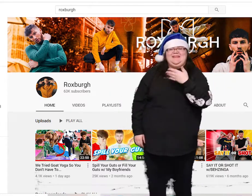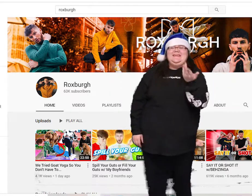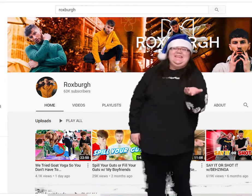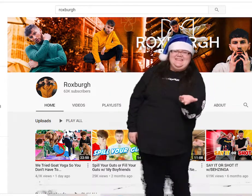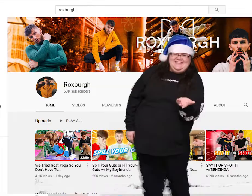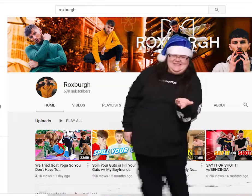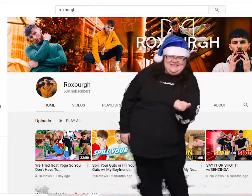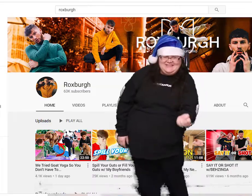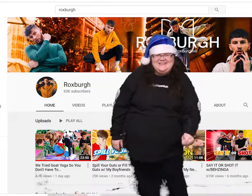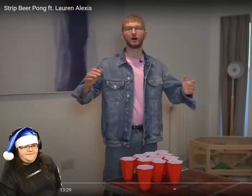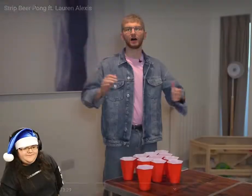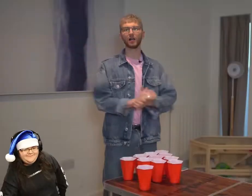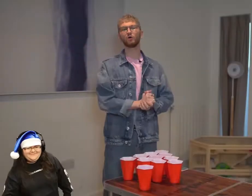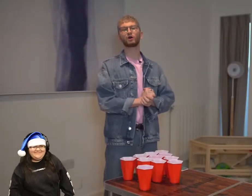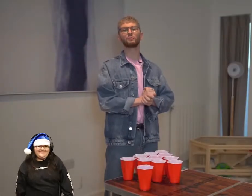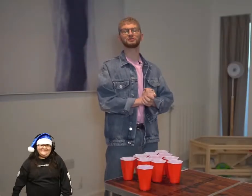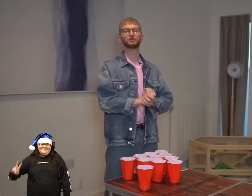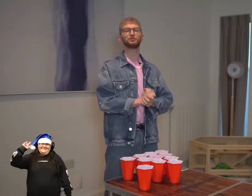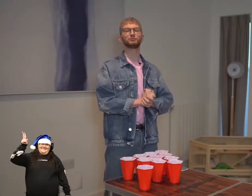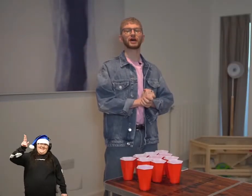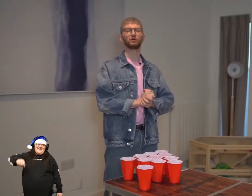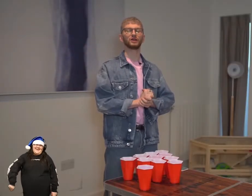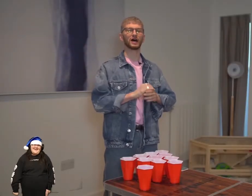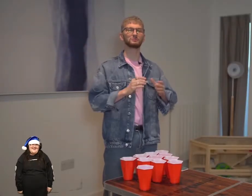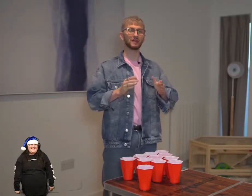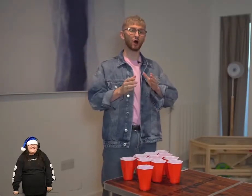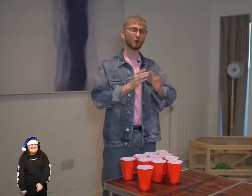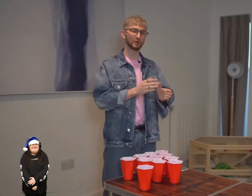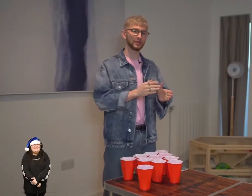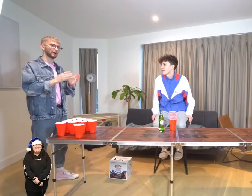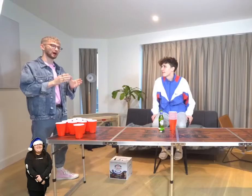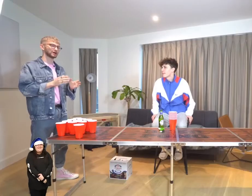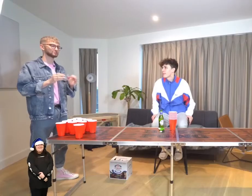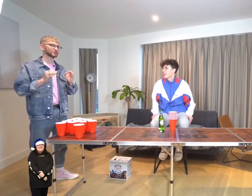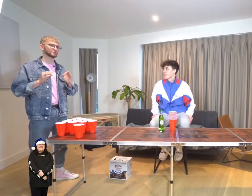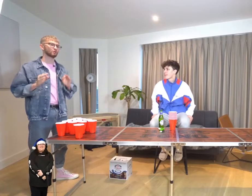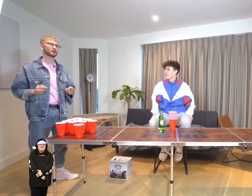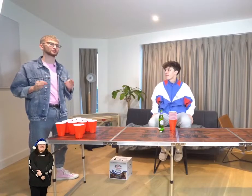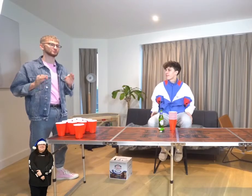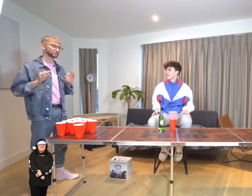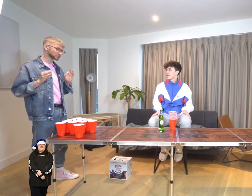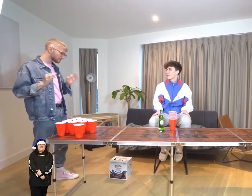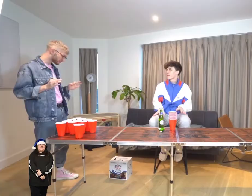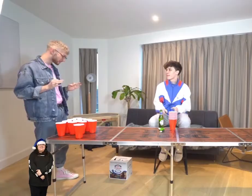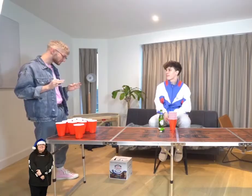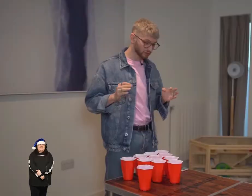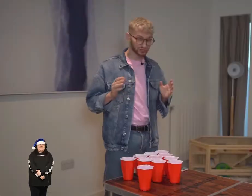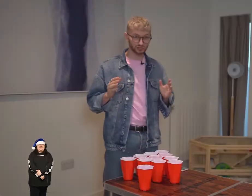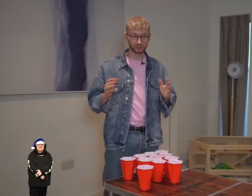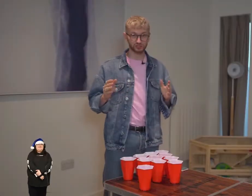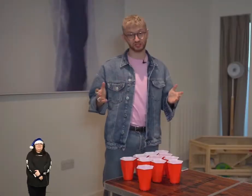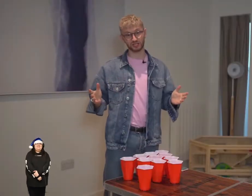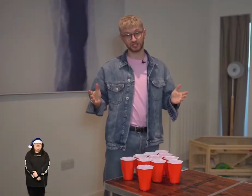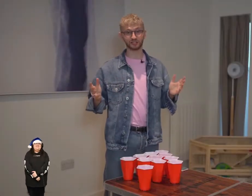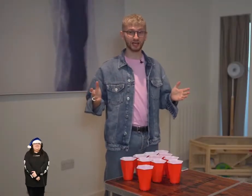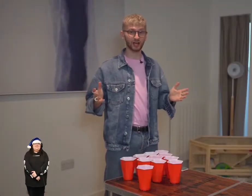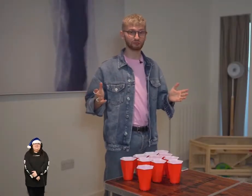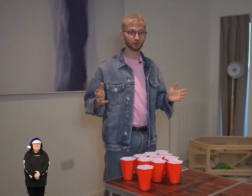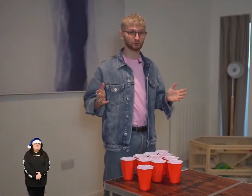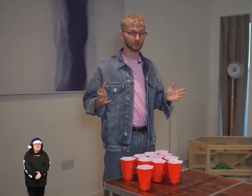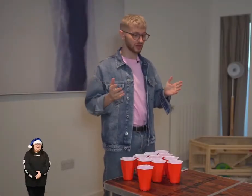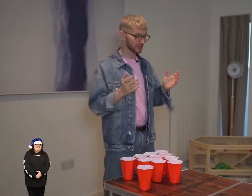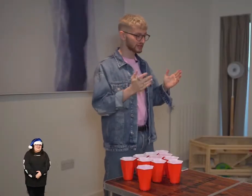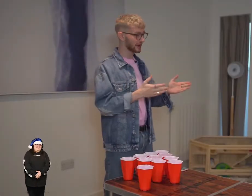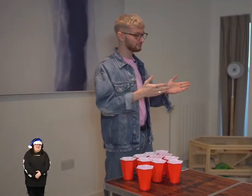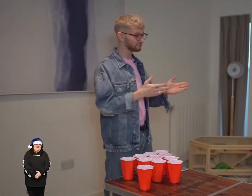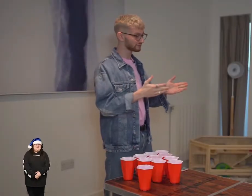it away, please. Hello and welcome back to my YouTube channel. It has been a hot minute, but it's because I've been working on some things, which you're going to see. Today, I'm